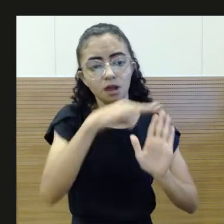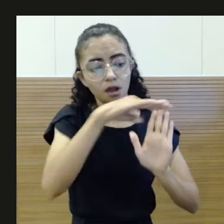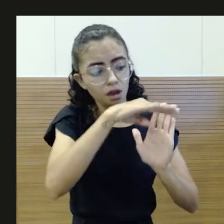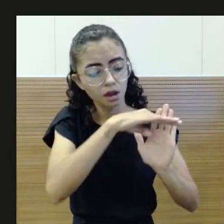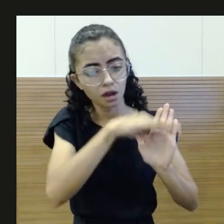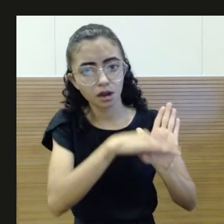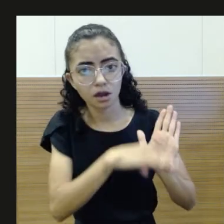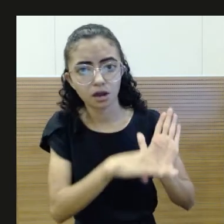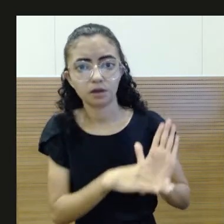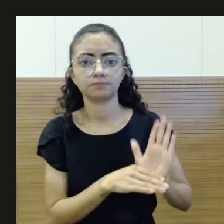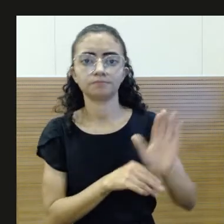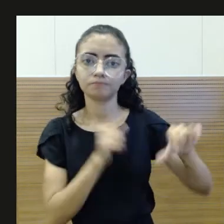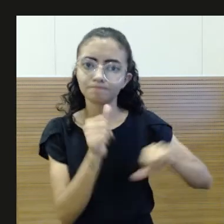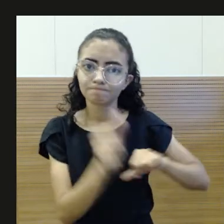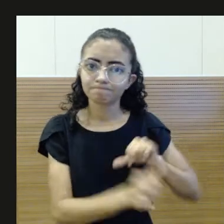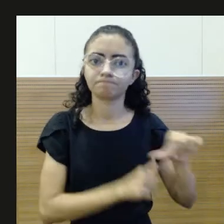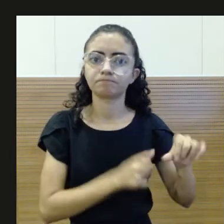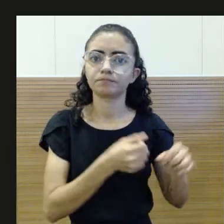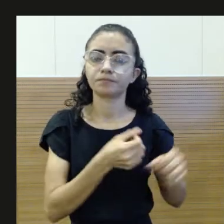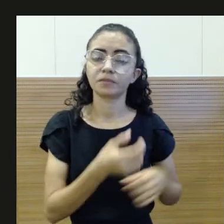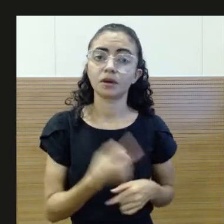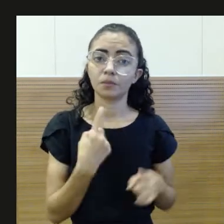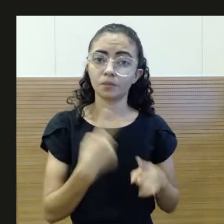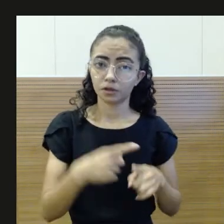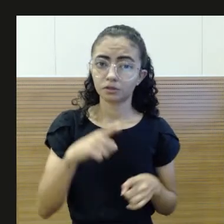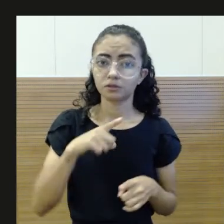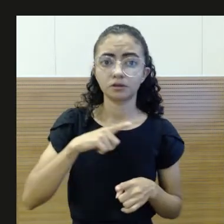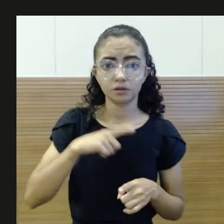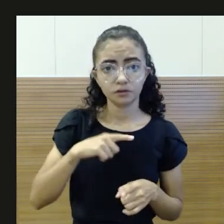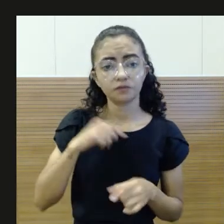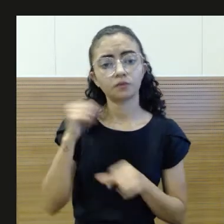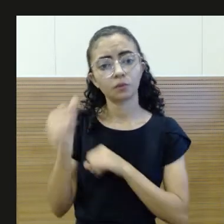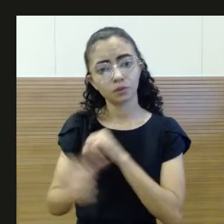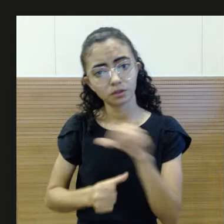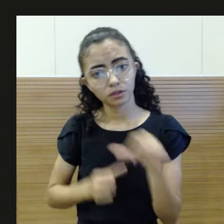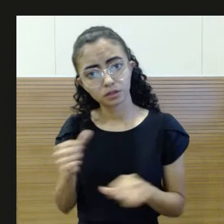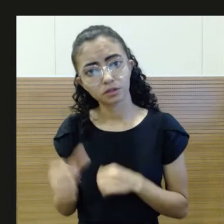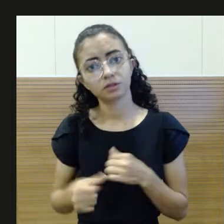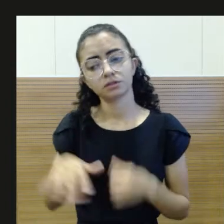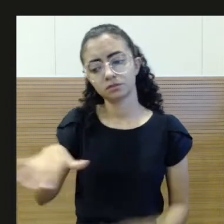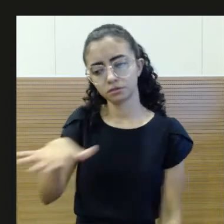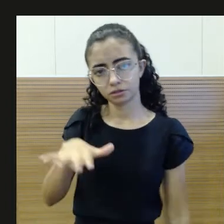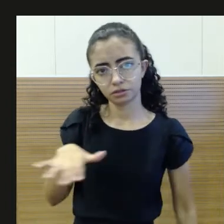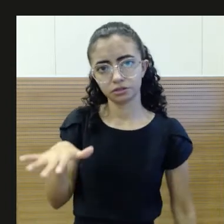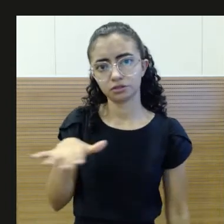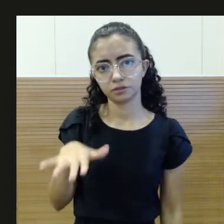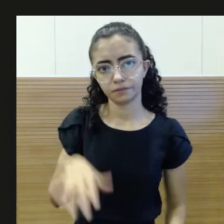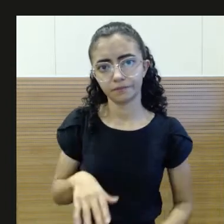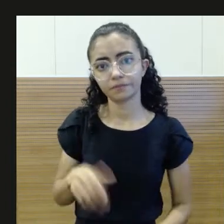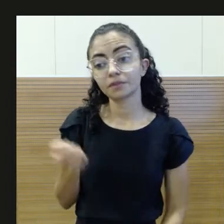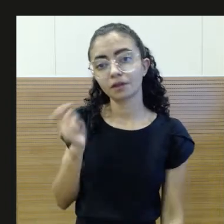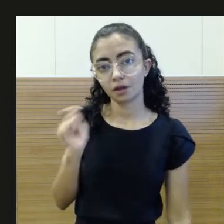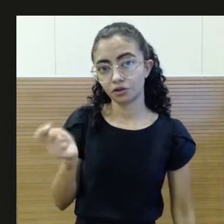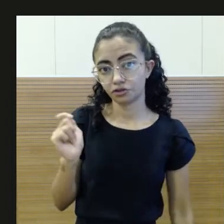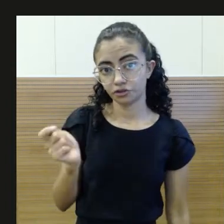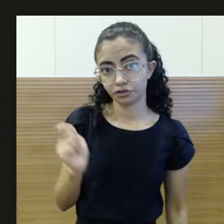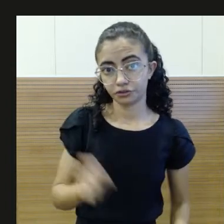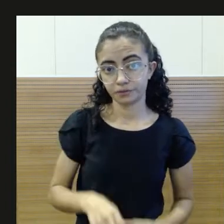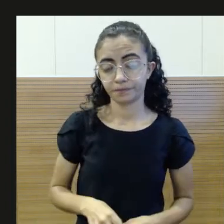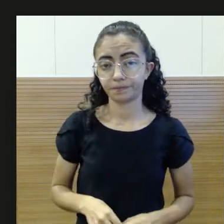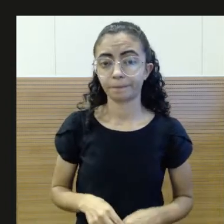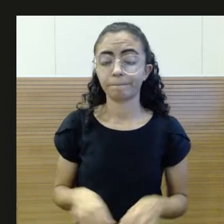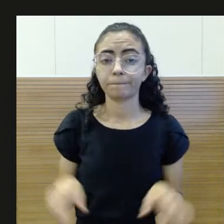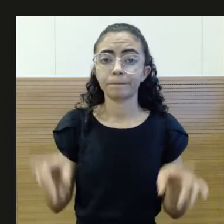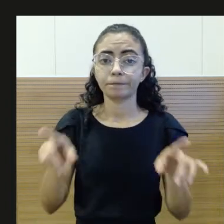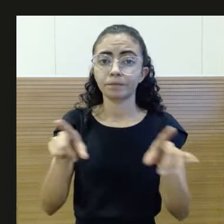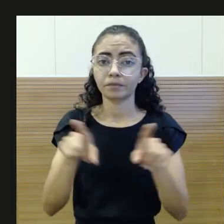impact in the mortality, well, we have obesity in adults that reach 25% of